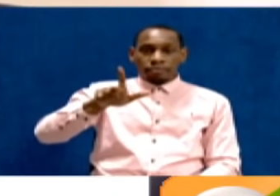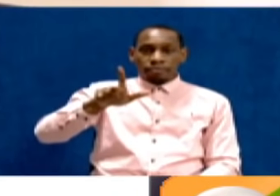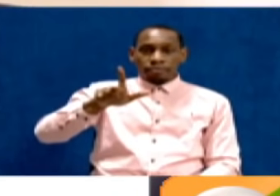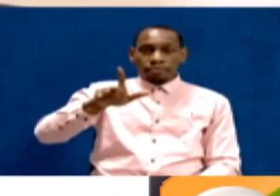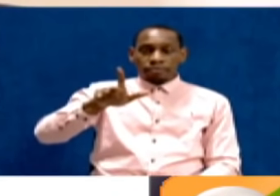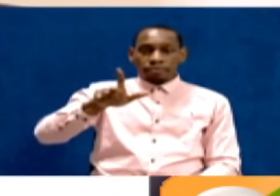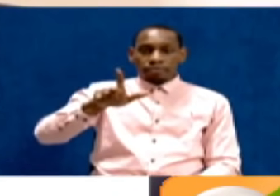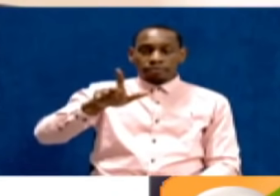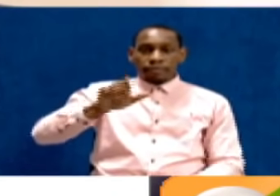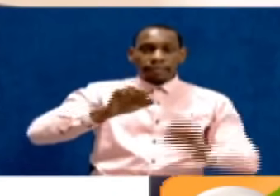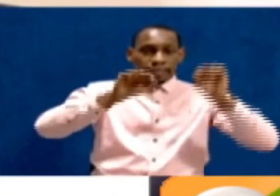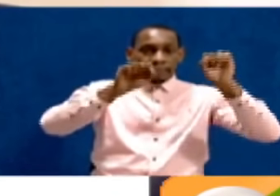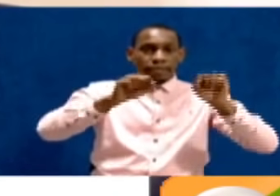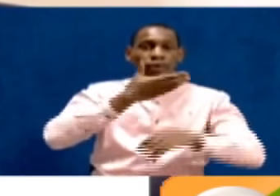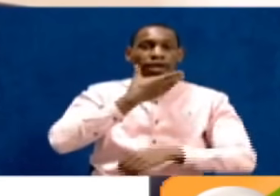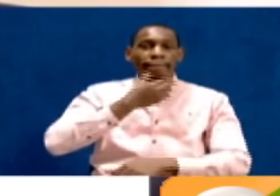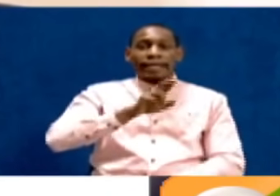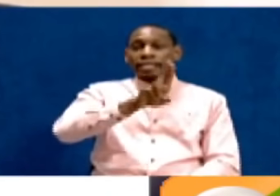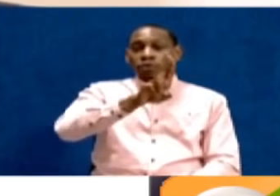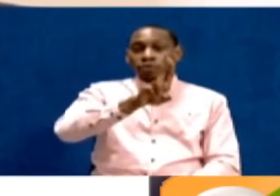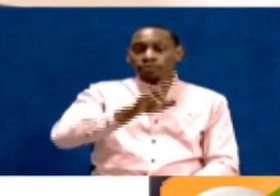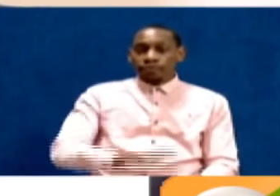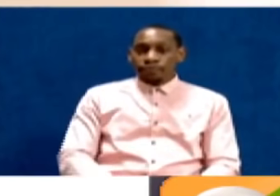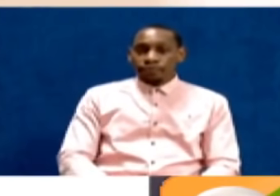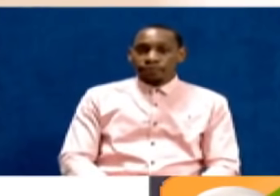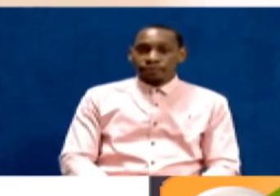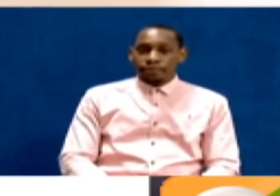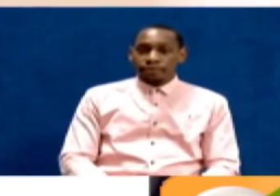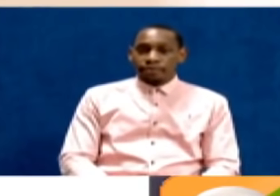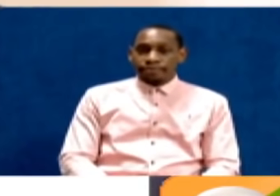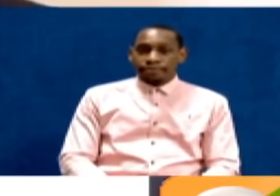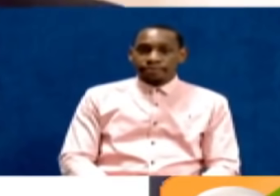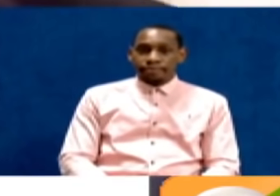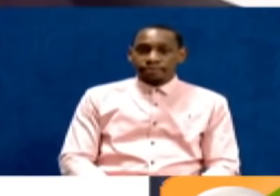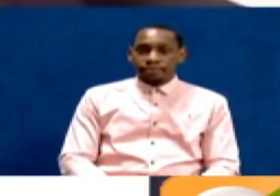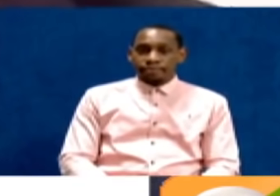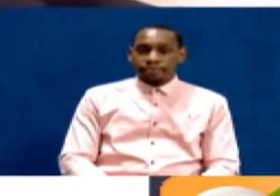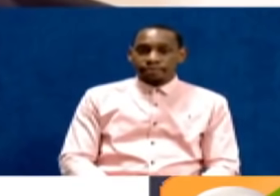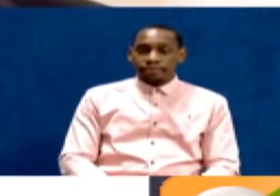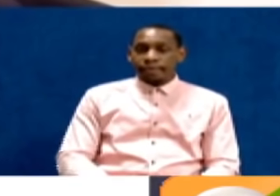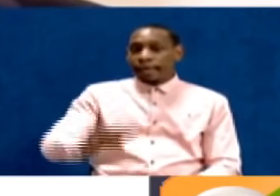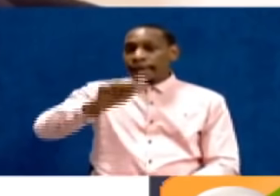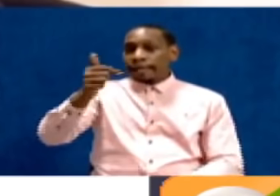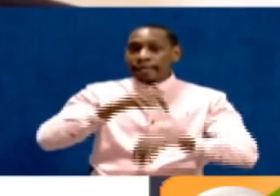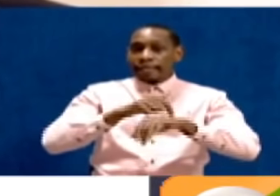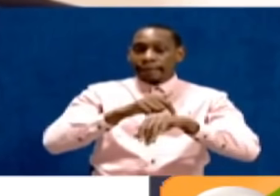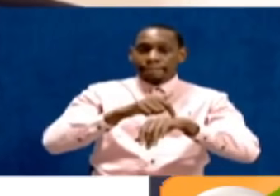I'm a fan of Manu. Okay? And